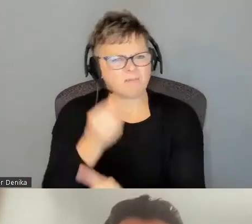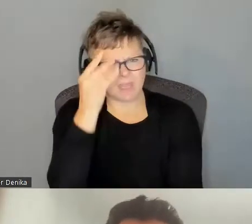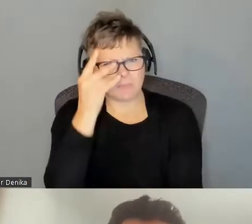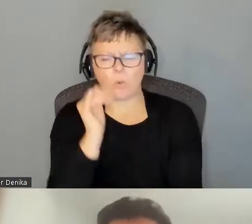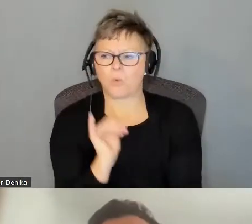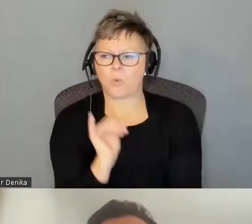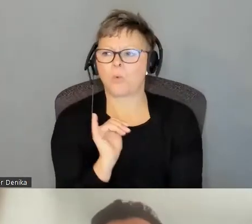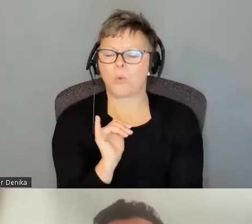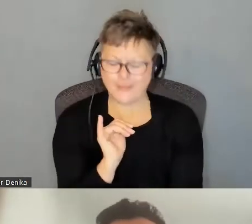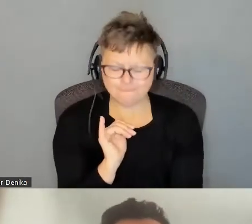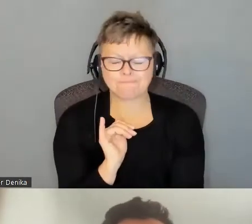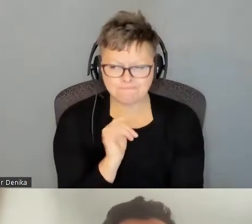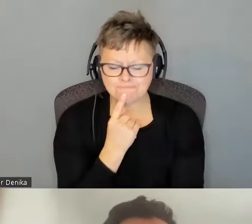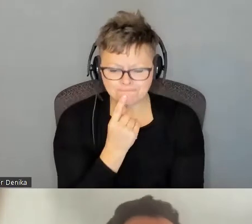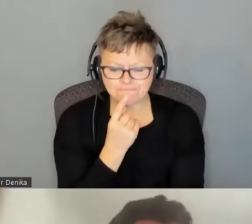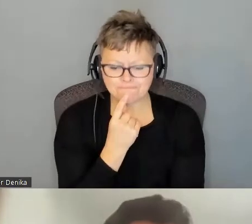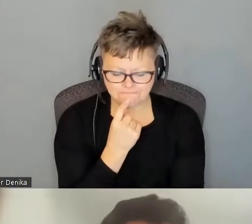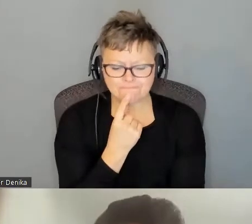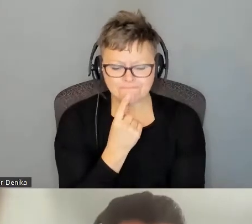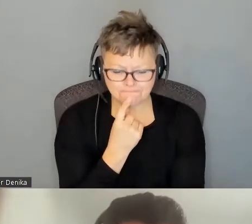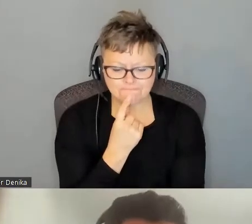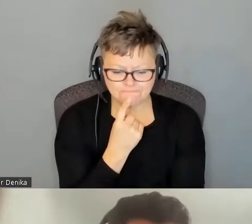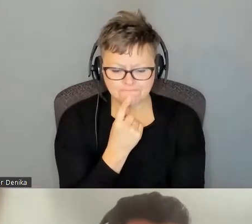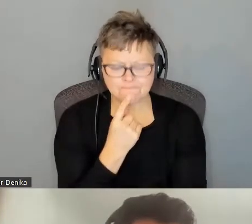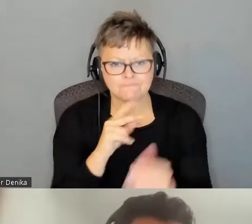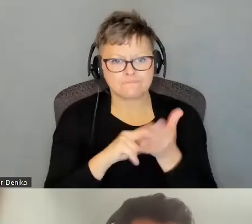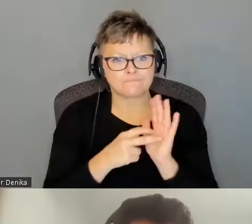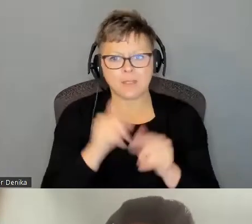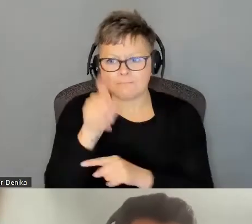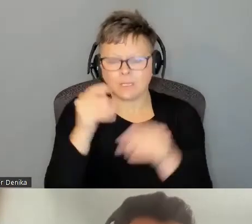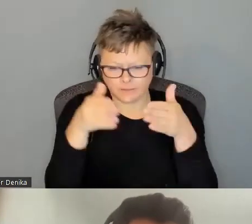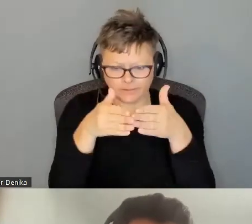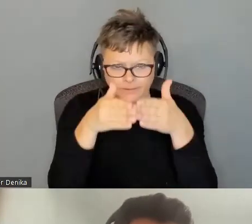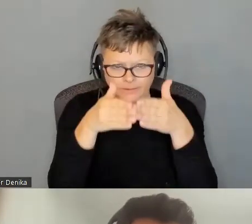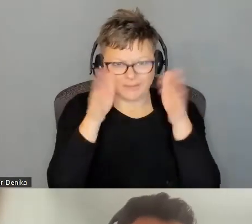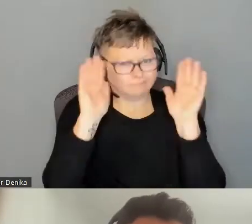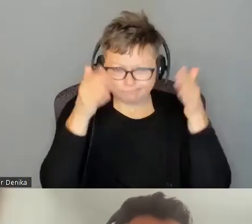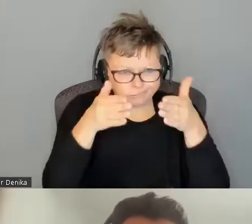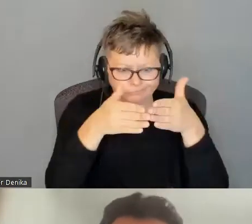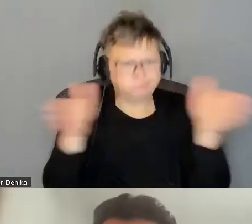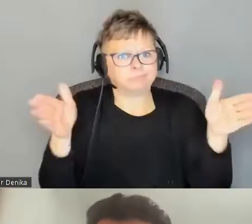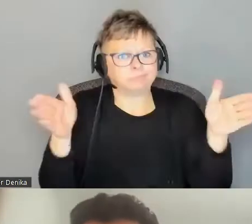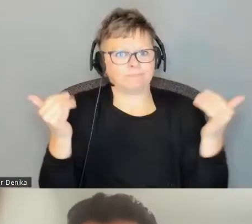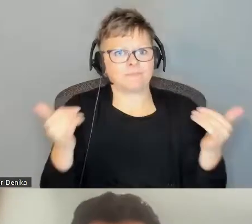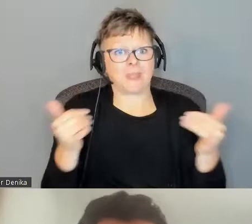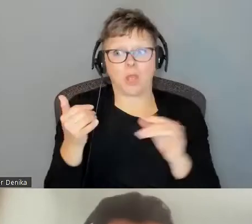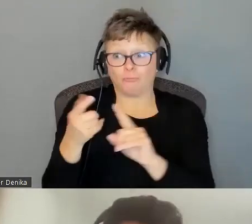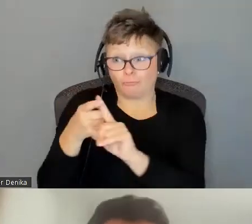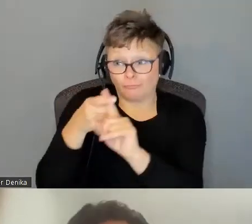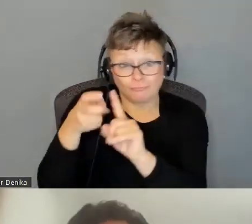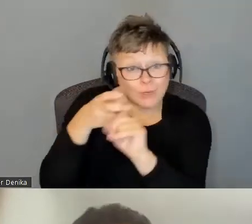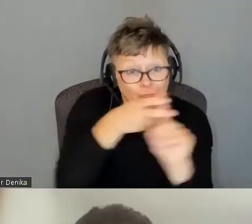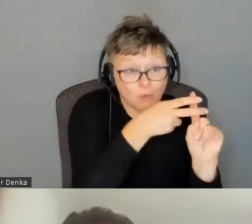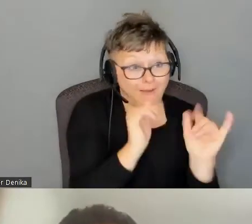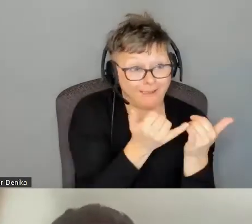about they're having to think out of the box a little bit about how they used to typically recruit or support their existing staff. And that